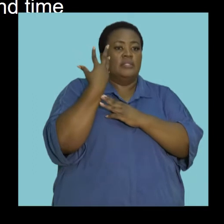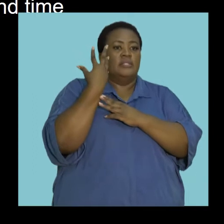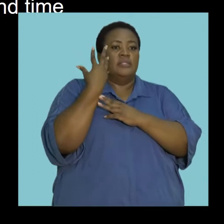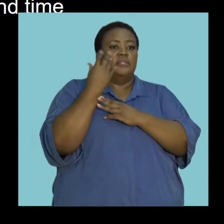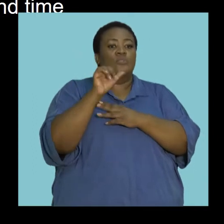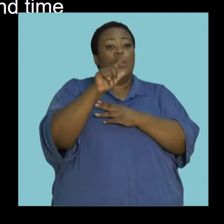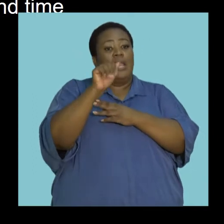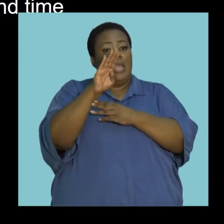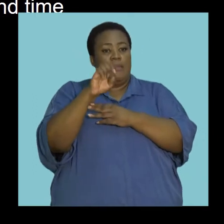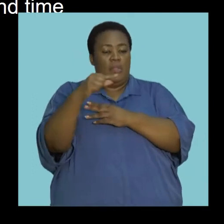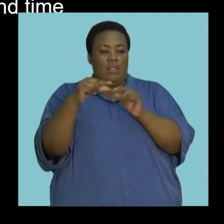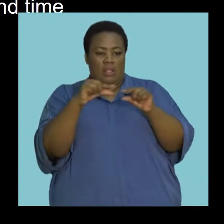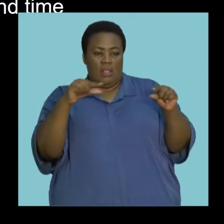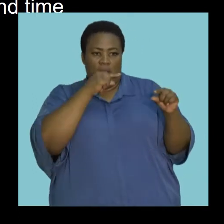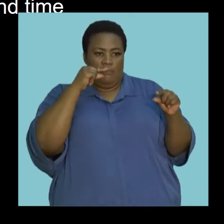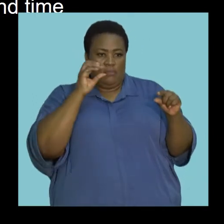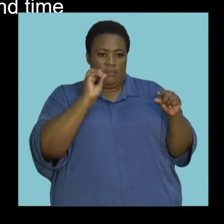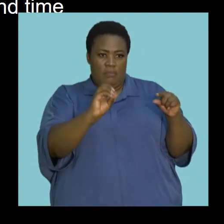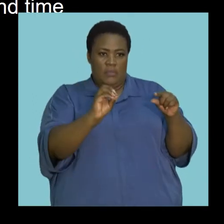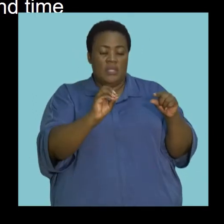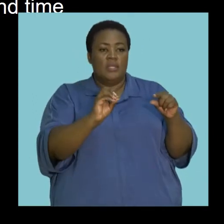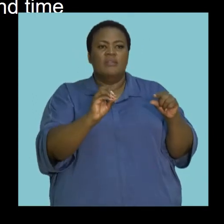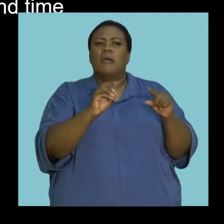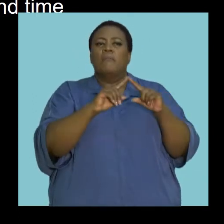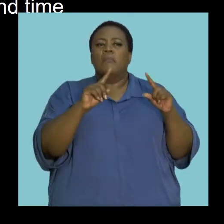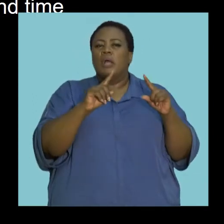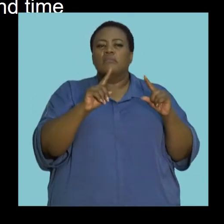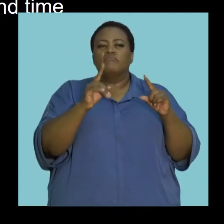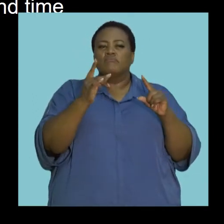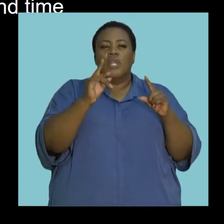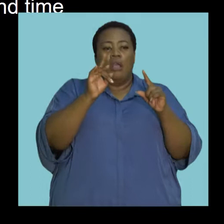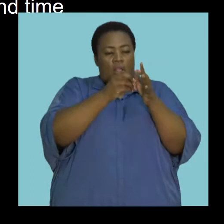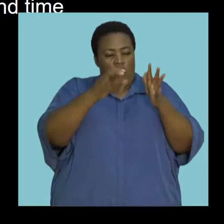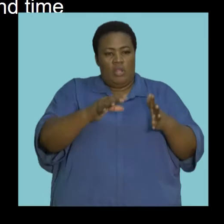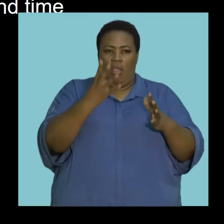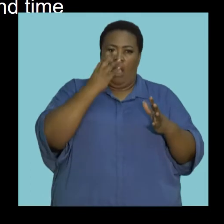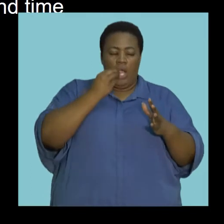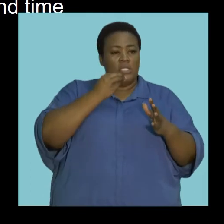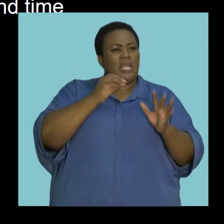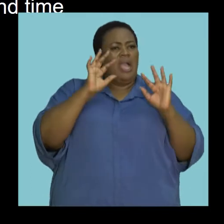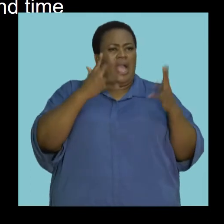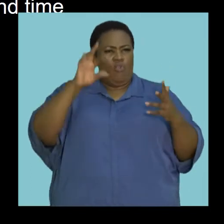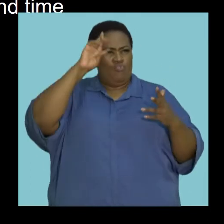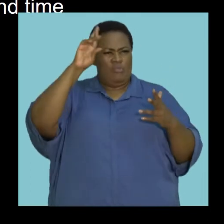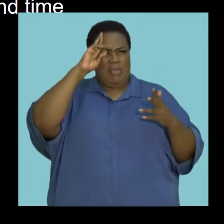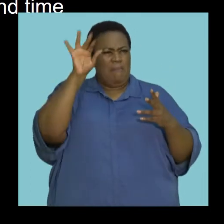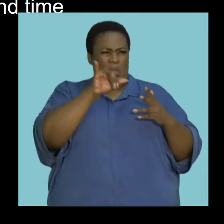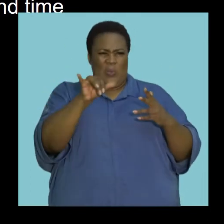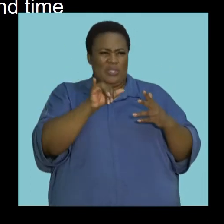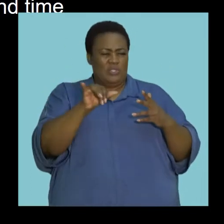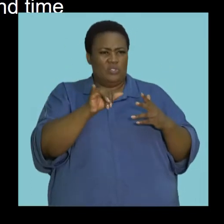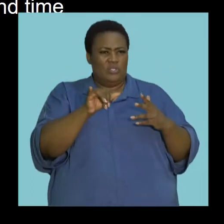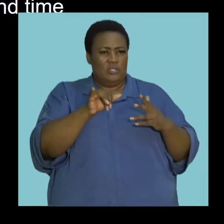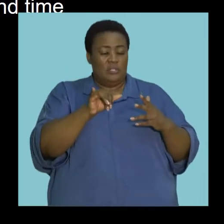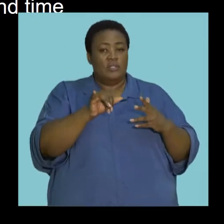the axes. And often I have learners that ask me, well, how do you remember which is the independent and dependent variable and which axes